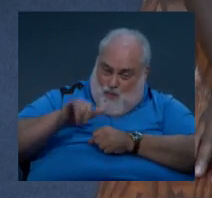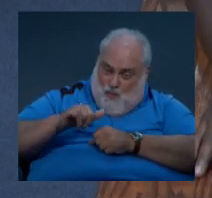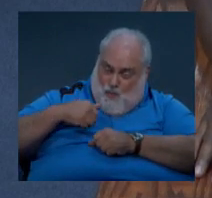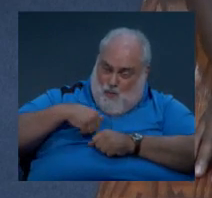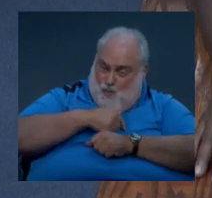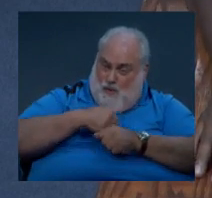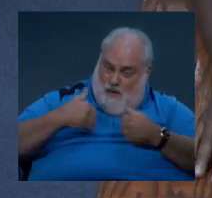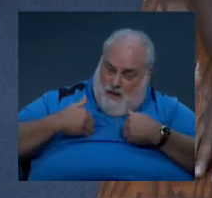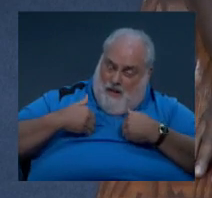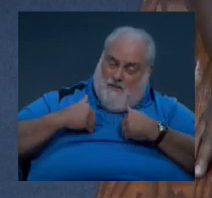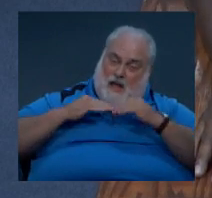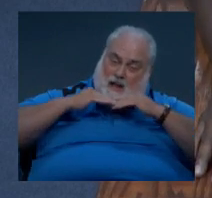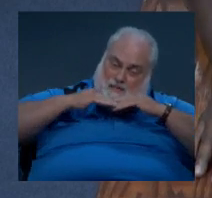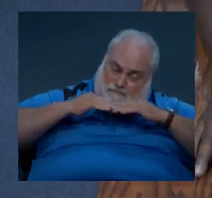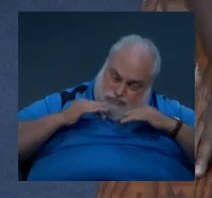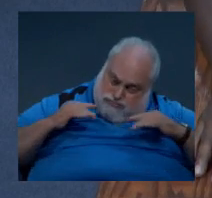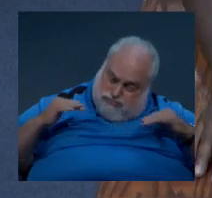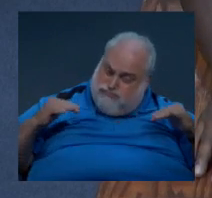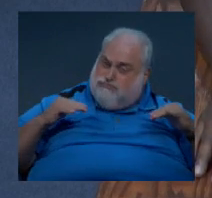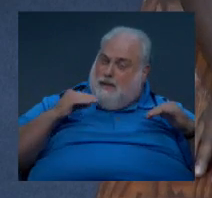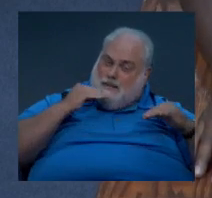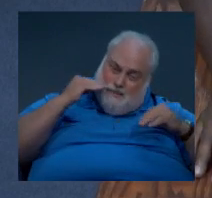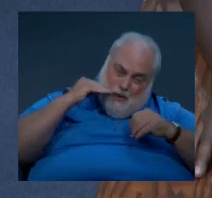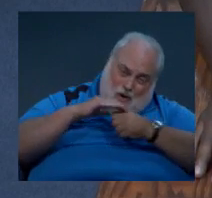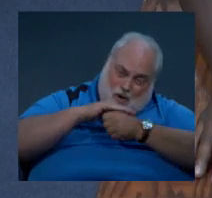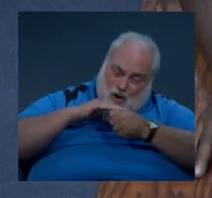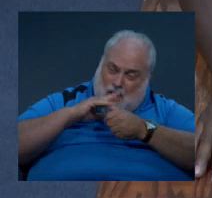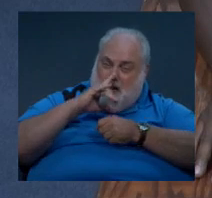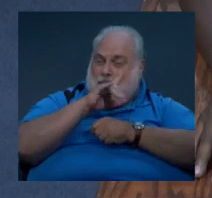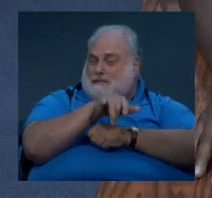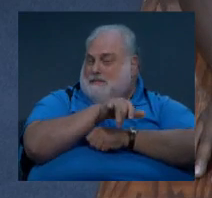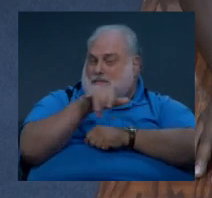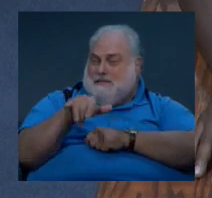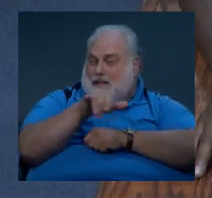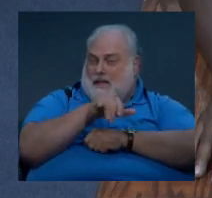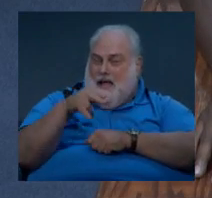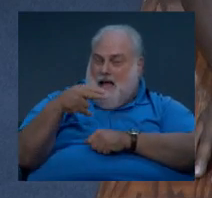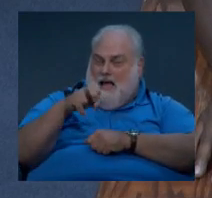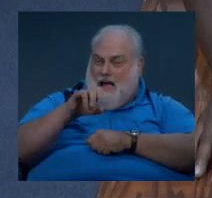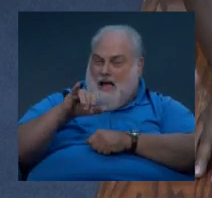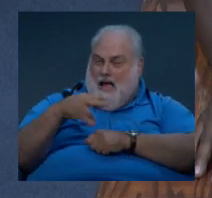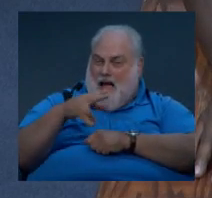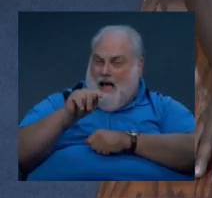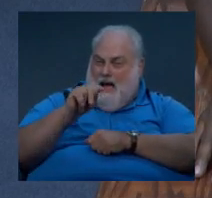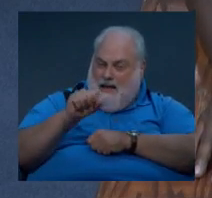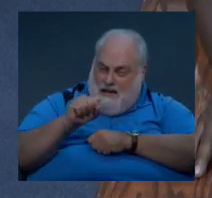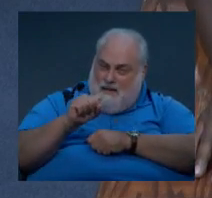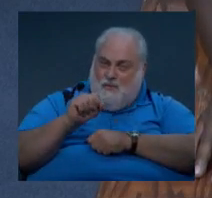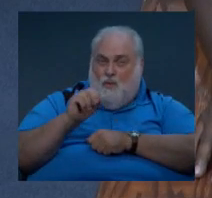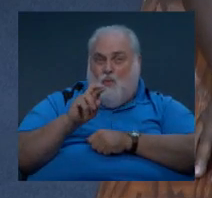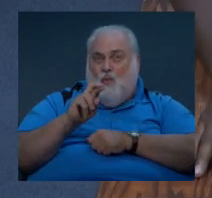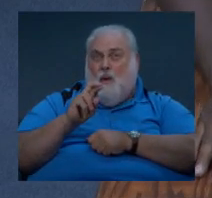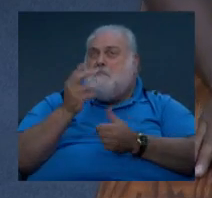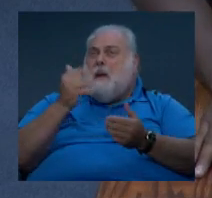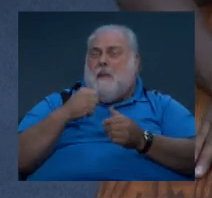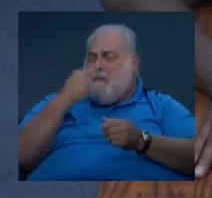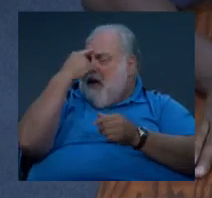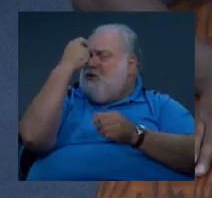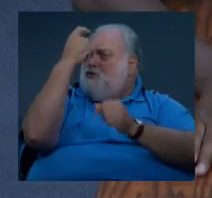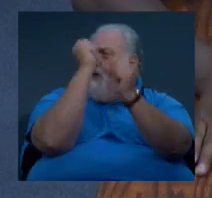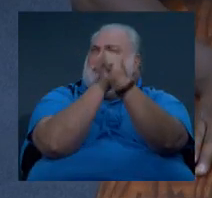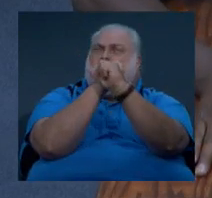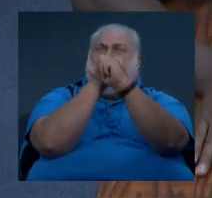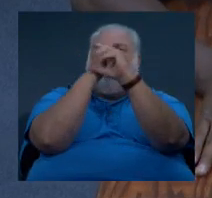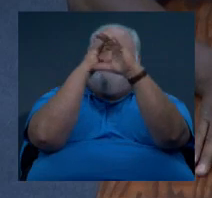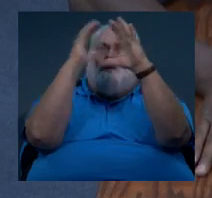have a multicultural neighborhood with, just like they have in the Heights, or maybe I'm reaching too far, like they have